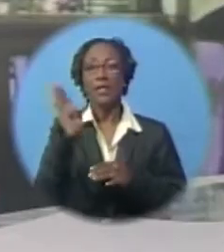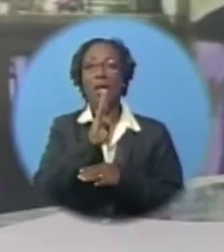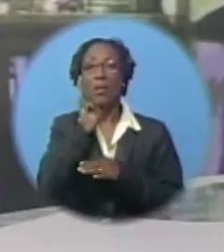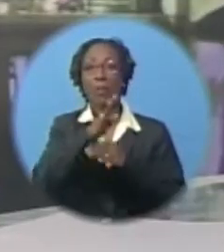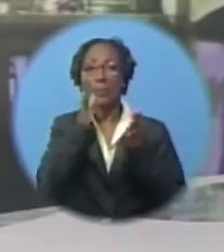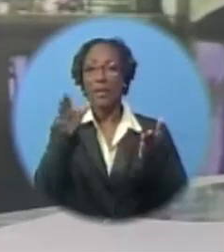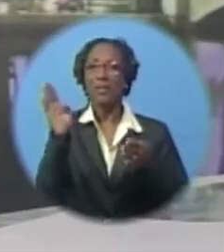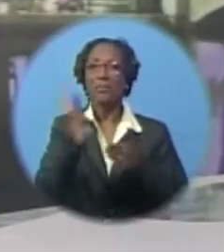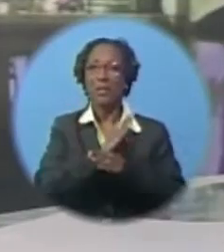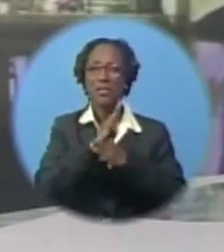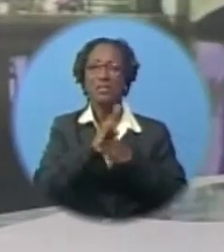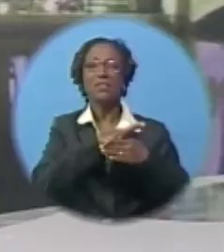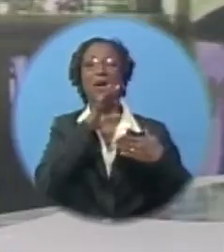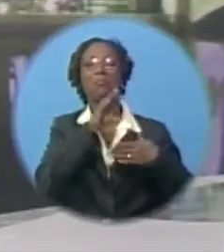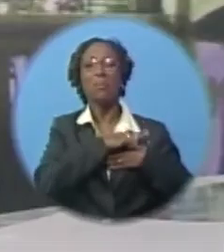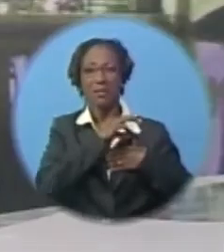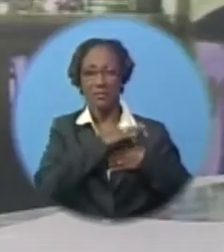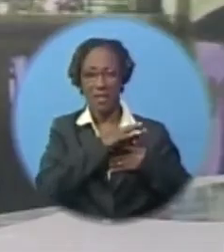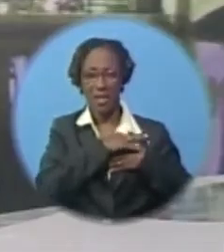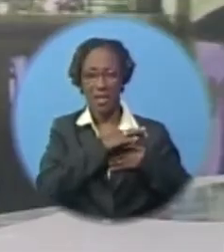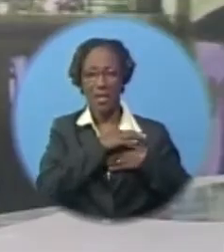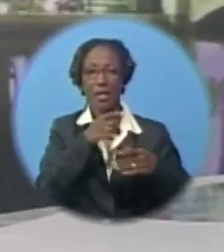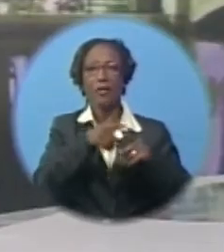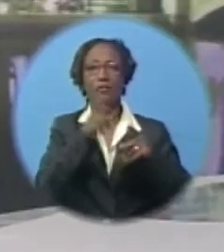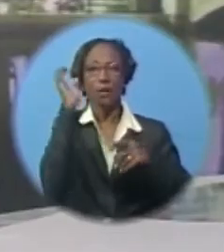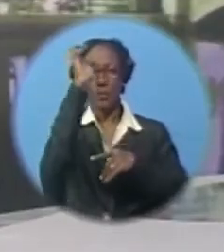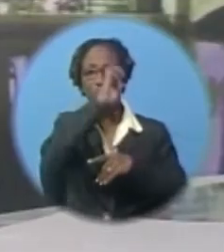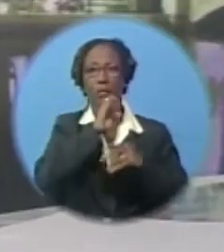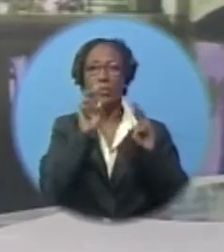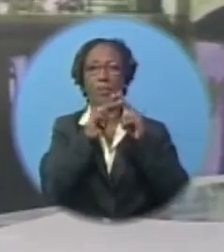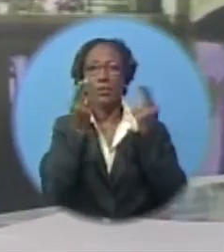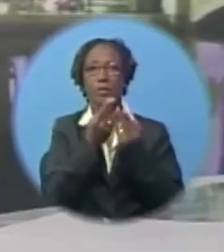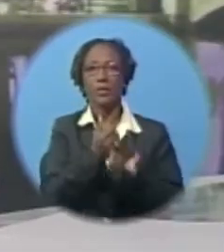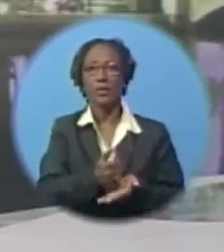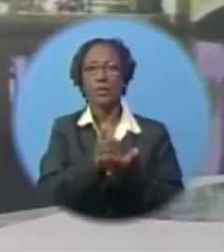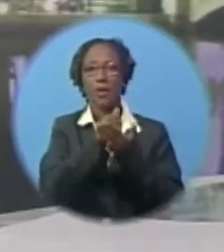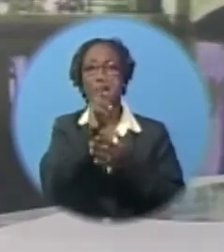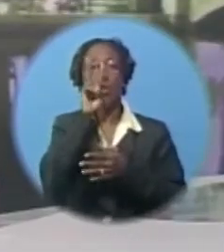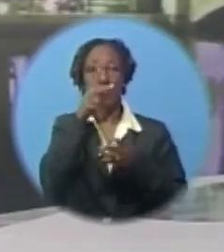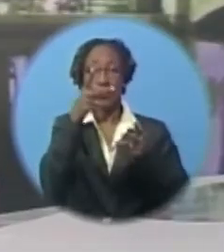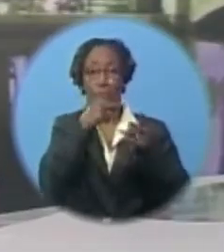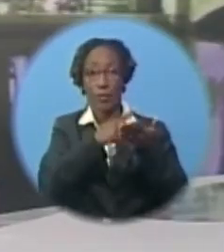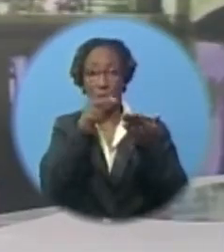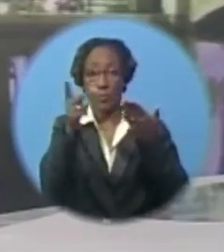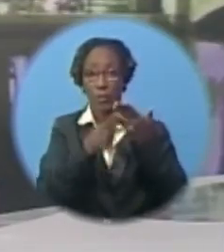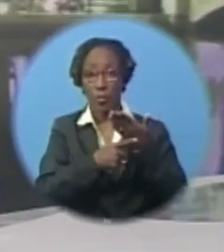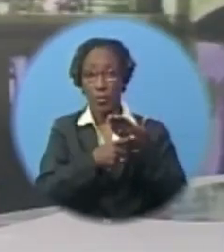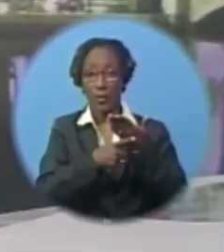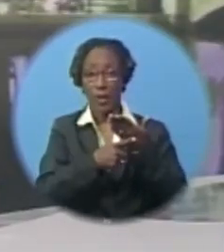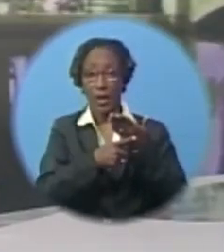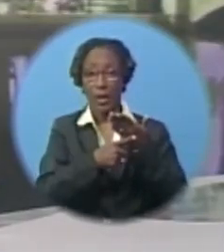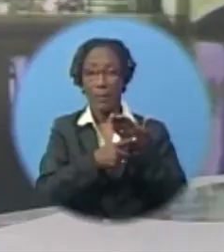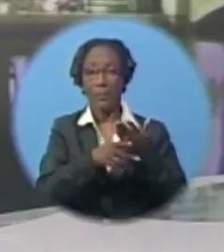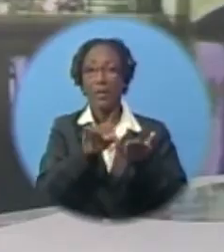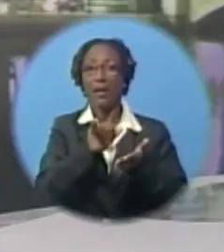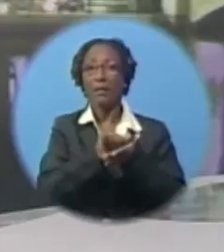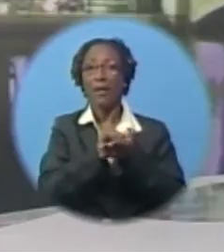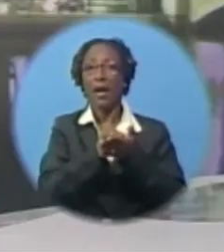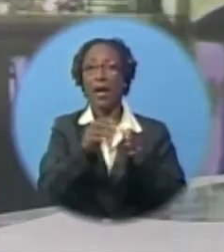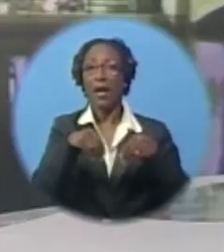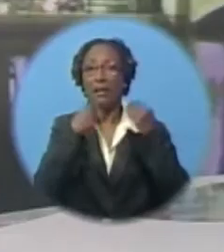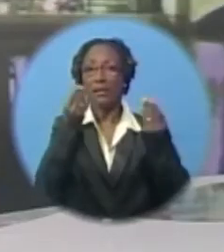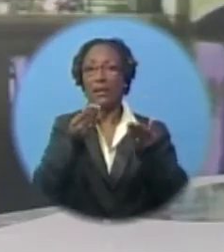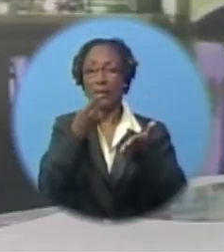Barbadian firms have benefited significantly from European assistance. Two of the programs which they've cashed in on are the